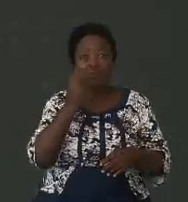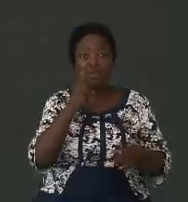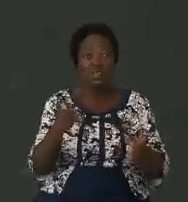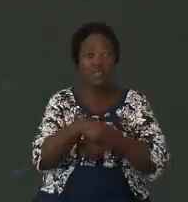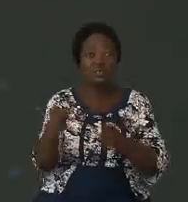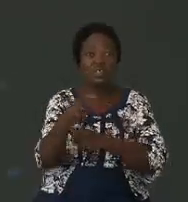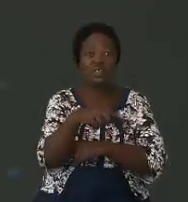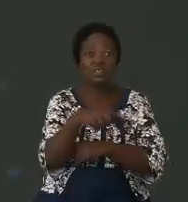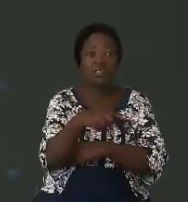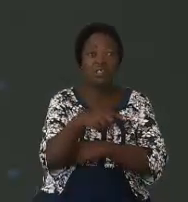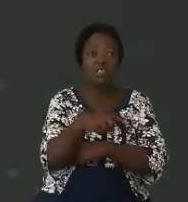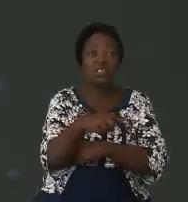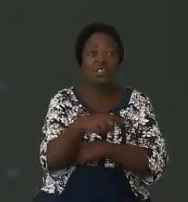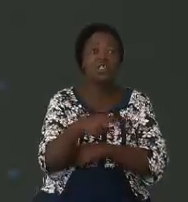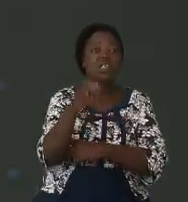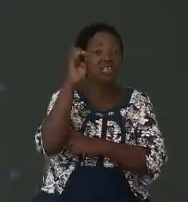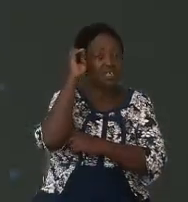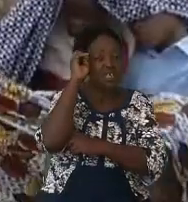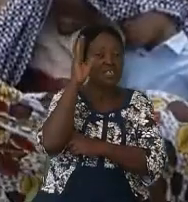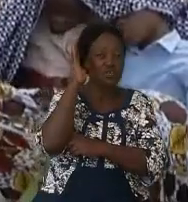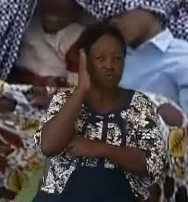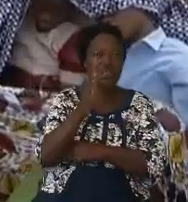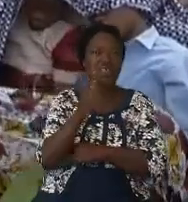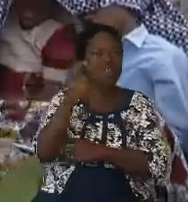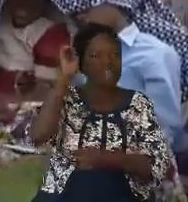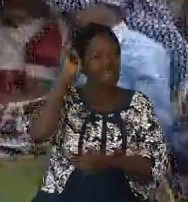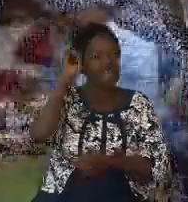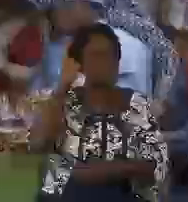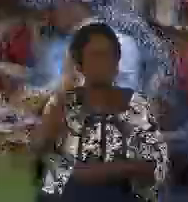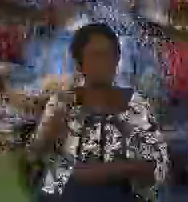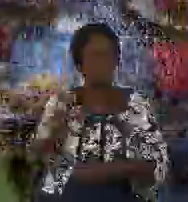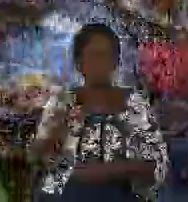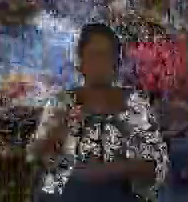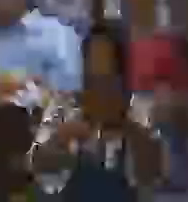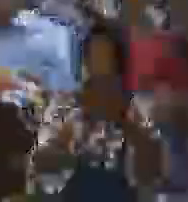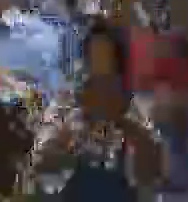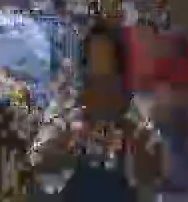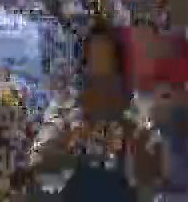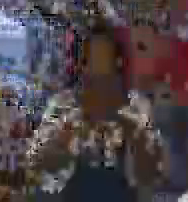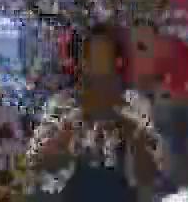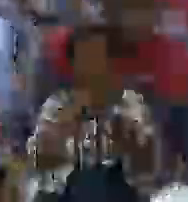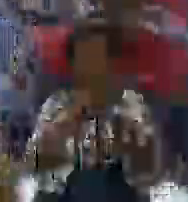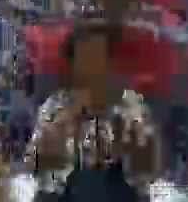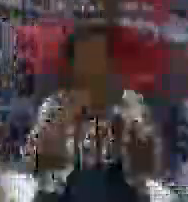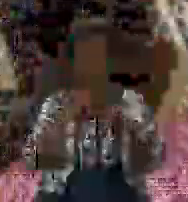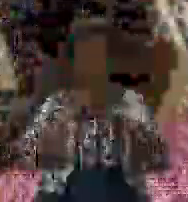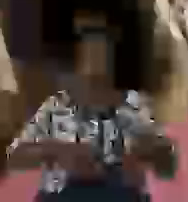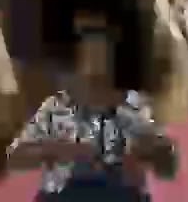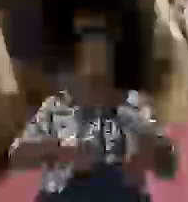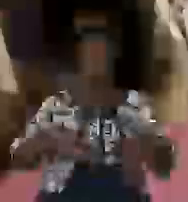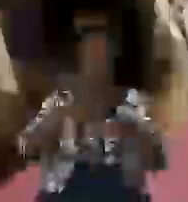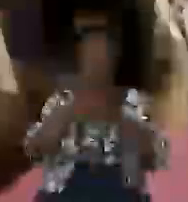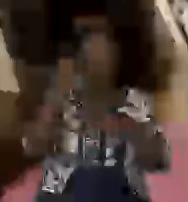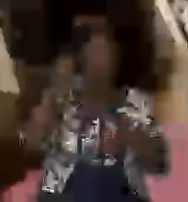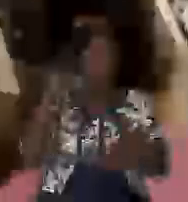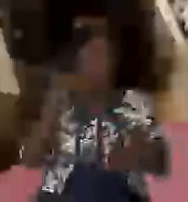us. Any healing for somebody there today? He will. I said he will.